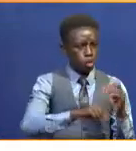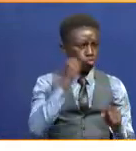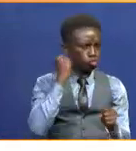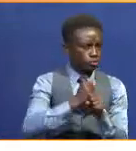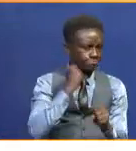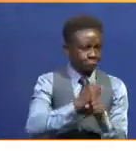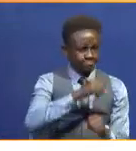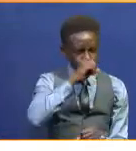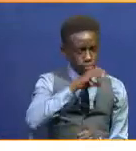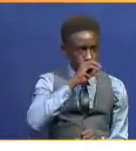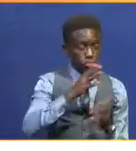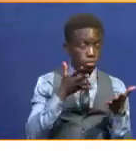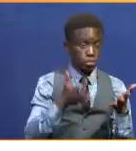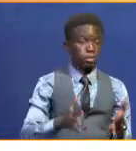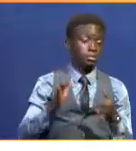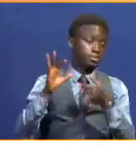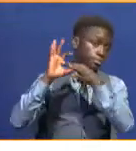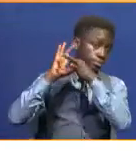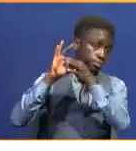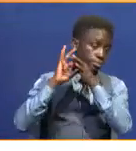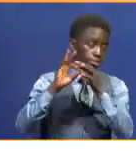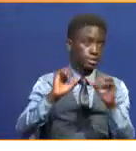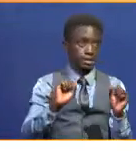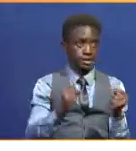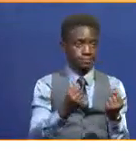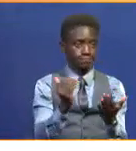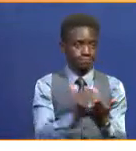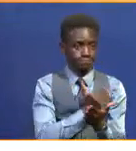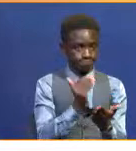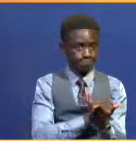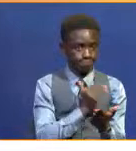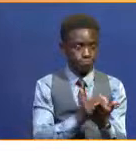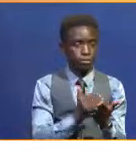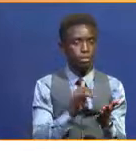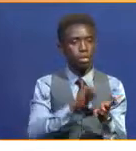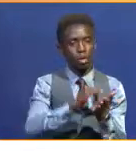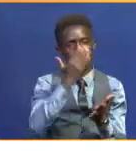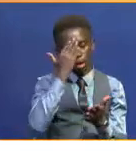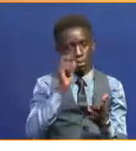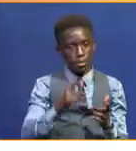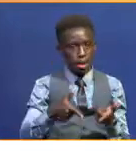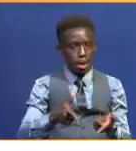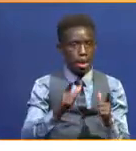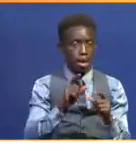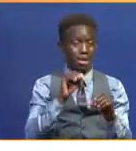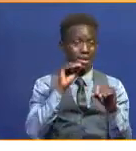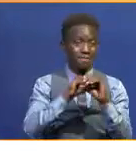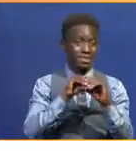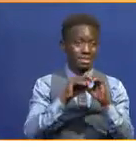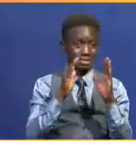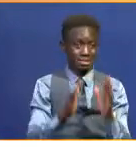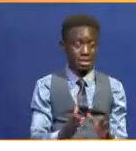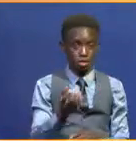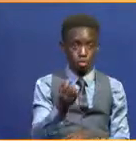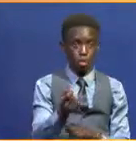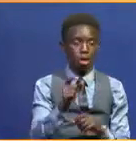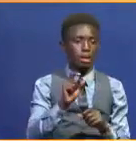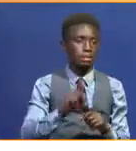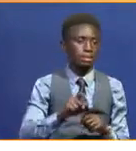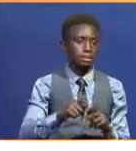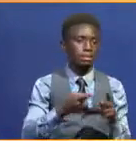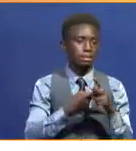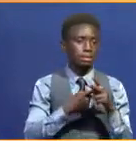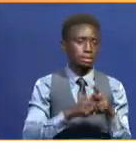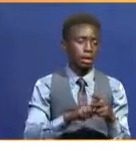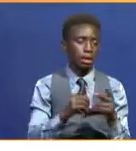So the culture of savings, that's why we need to allow even the smallest investor to be able to start, to be able to start that